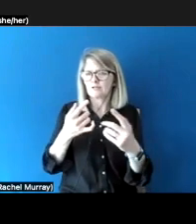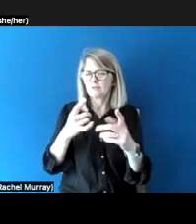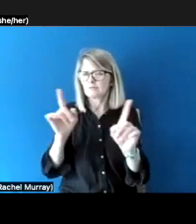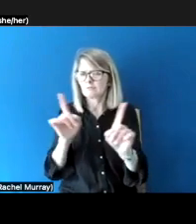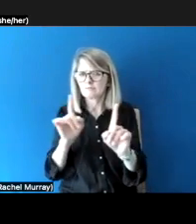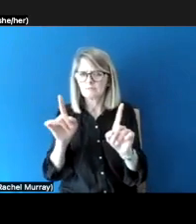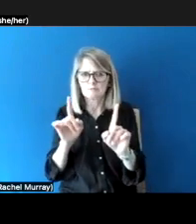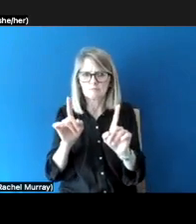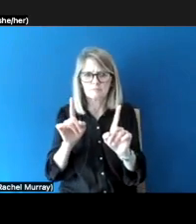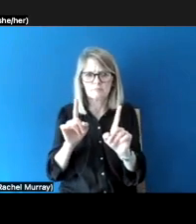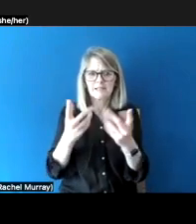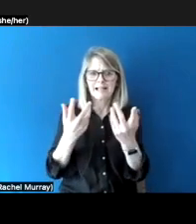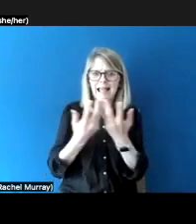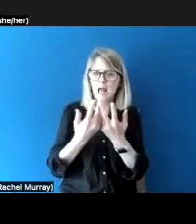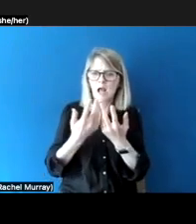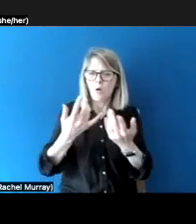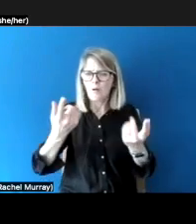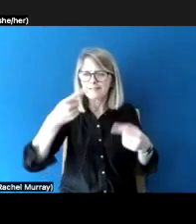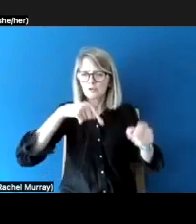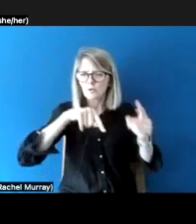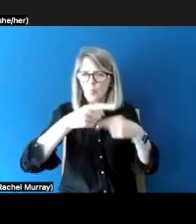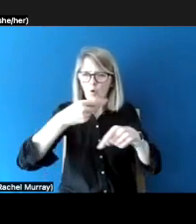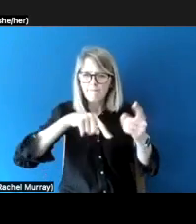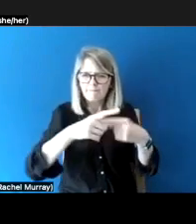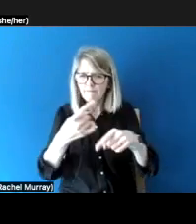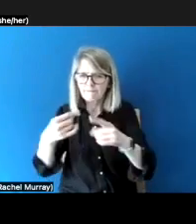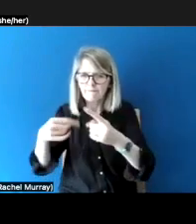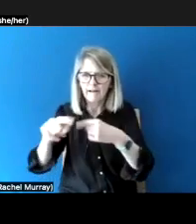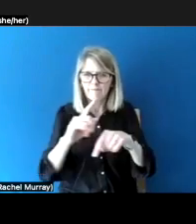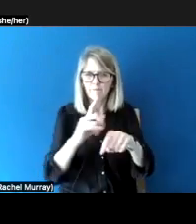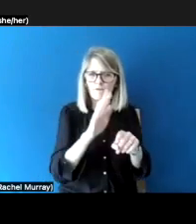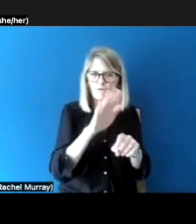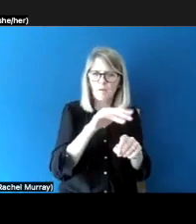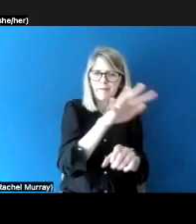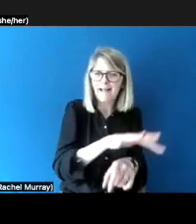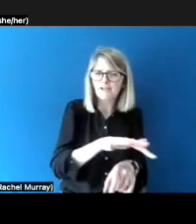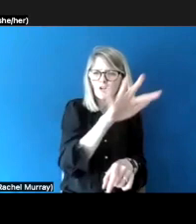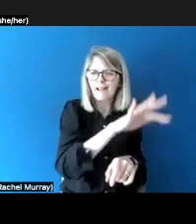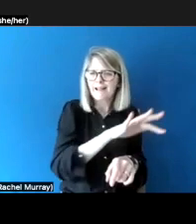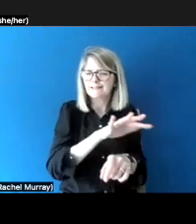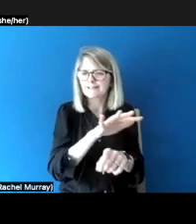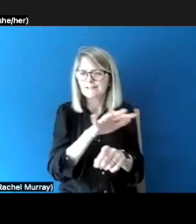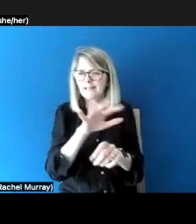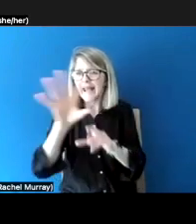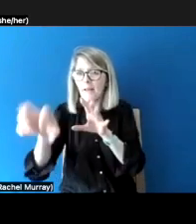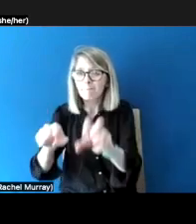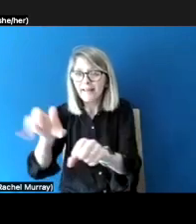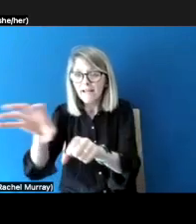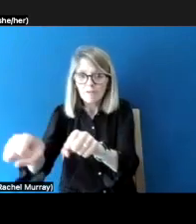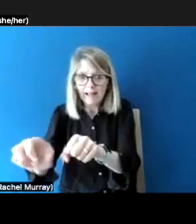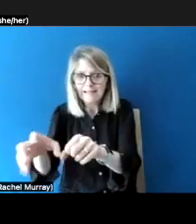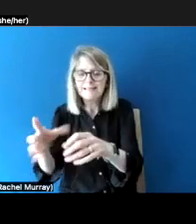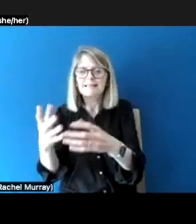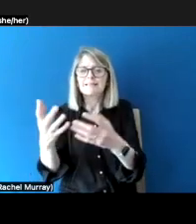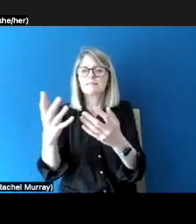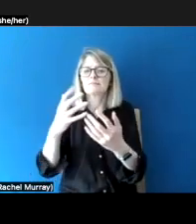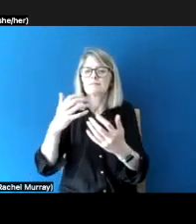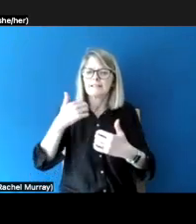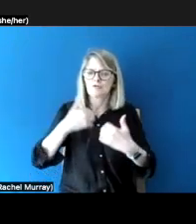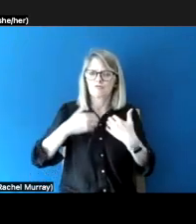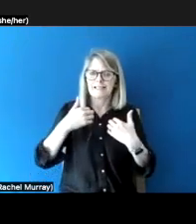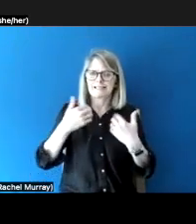interwoven straws of nationalist and imperialist interests and popular radicalism, how they